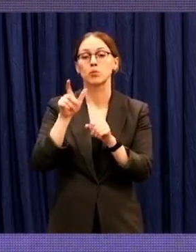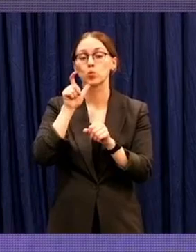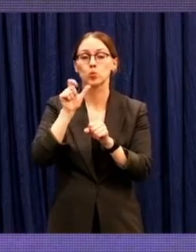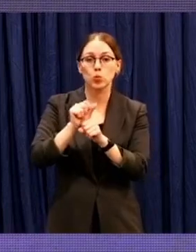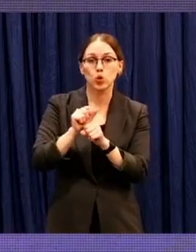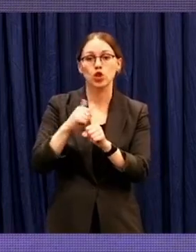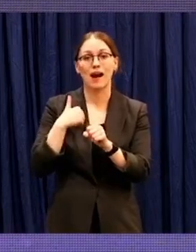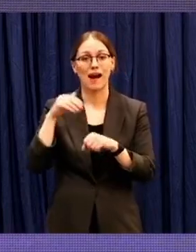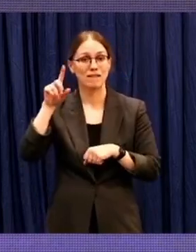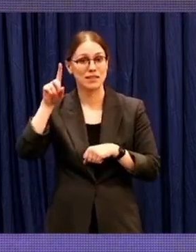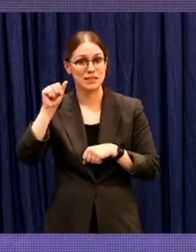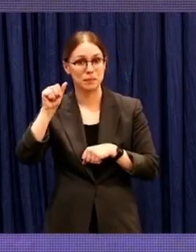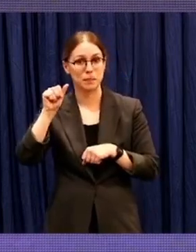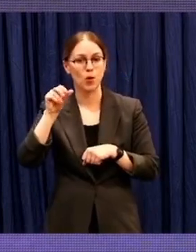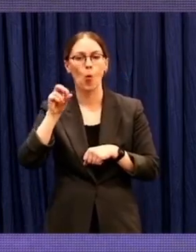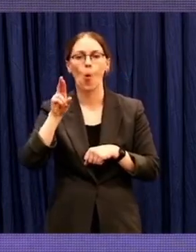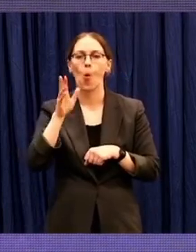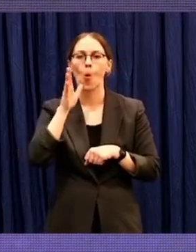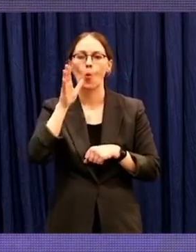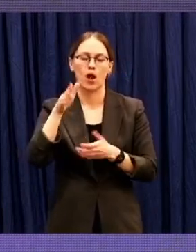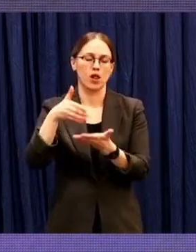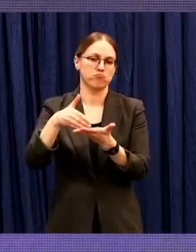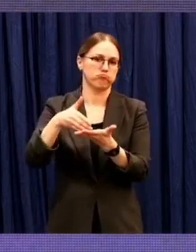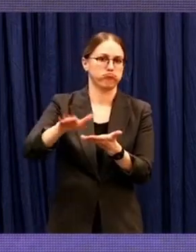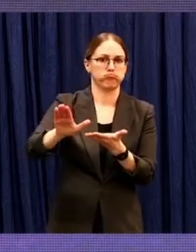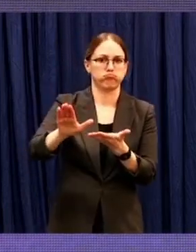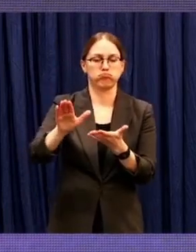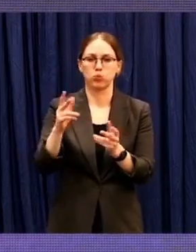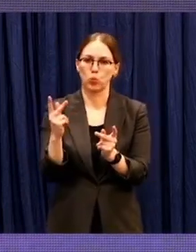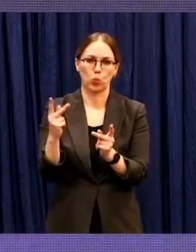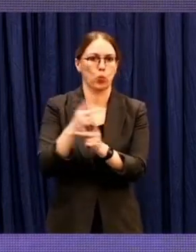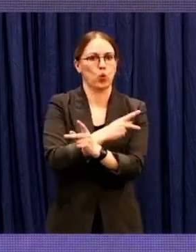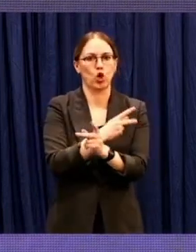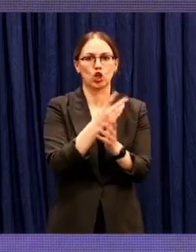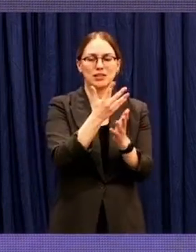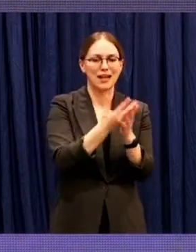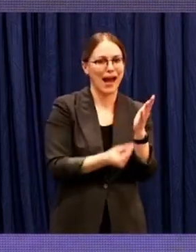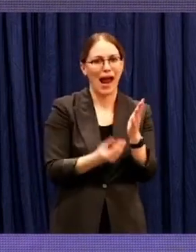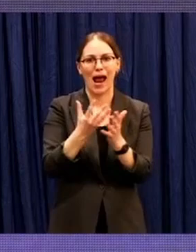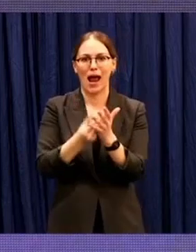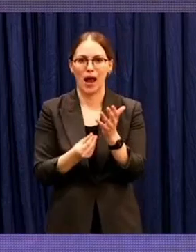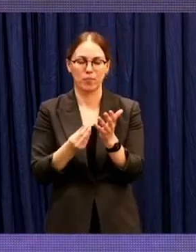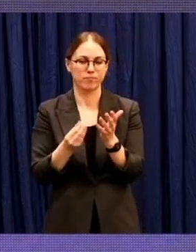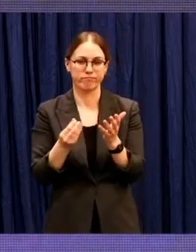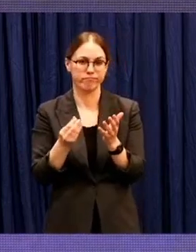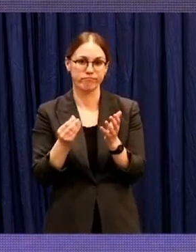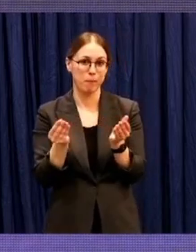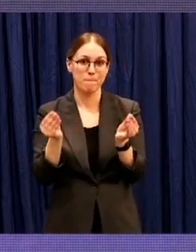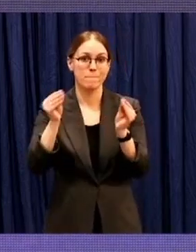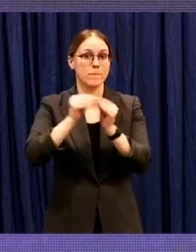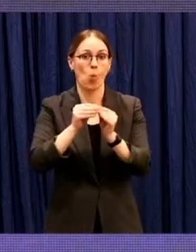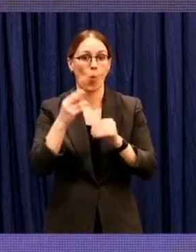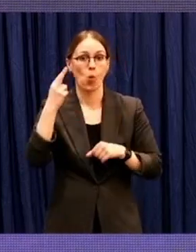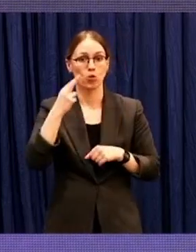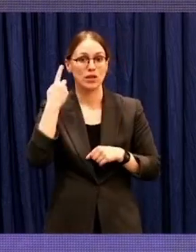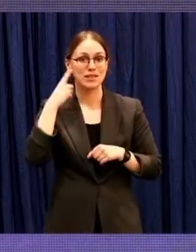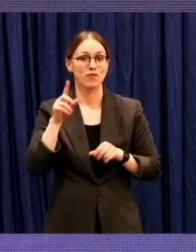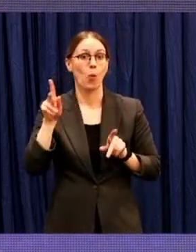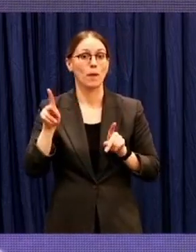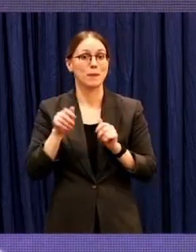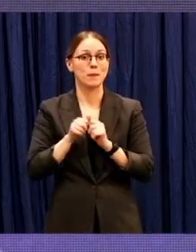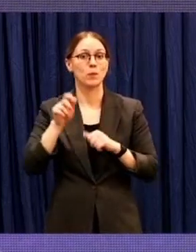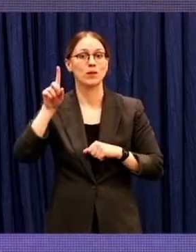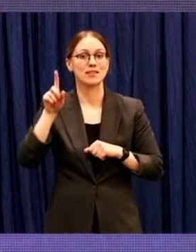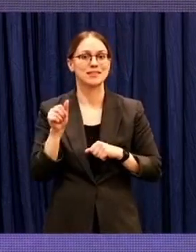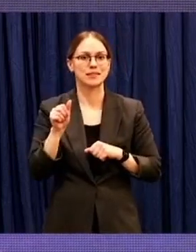or if it will exacerbate current gaps in employment and cause more reasons for people with